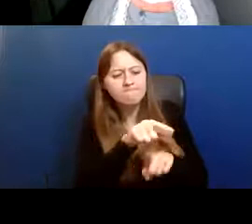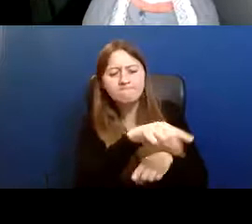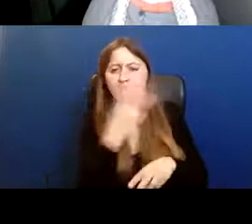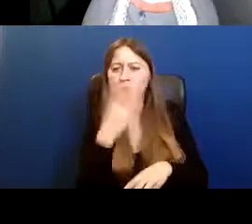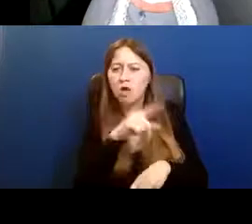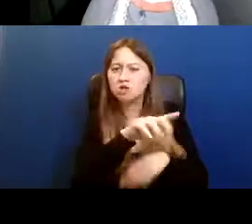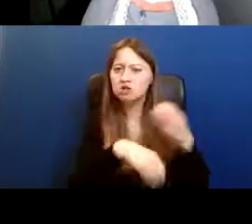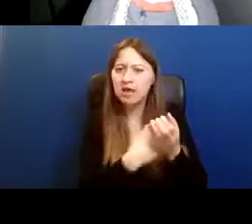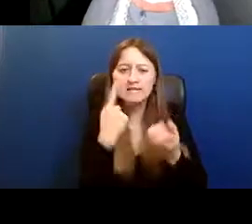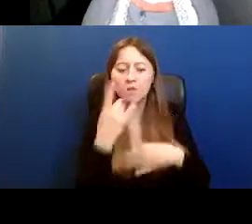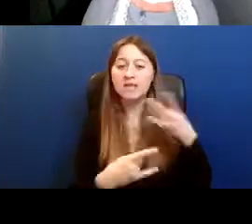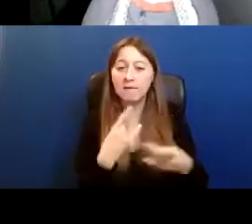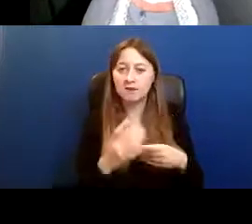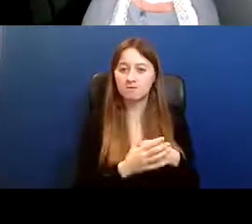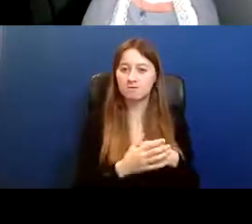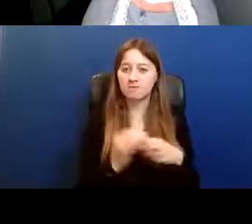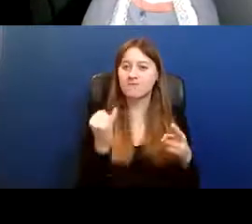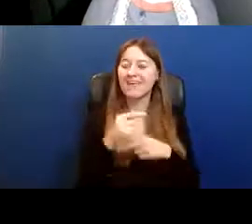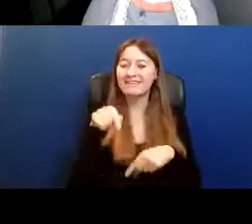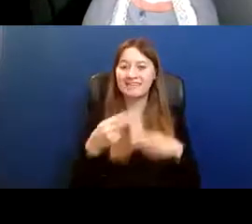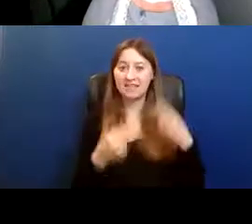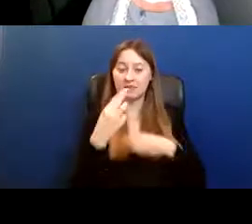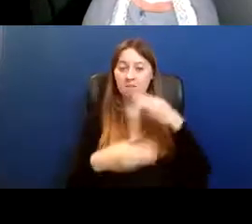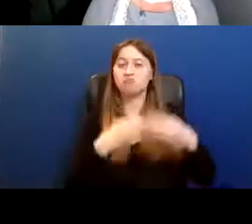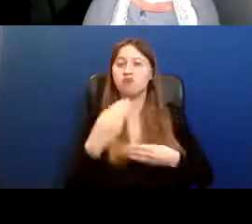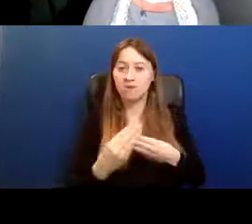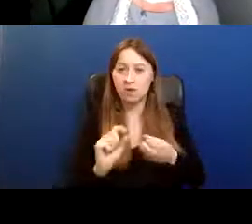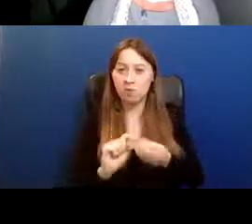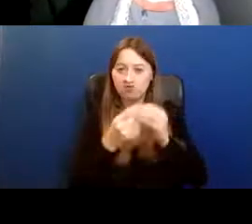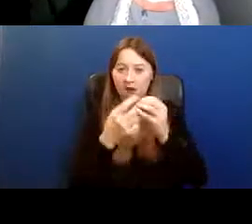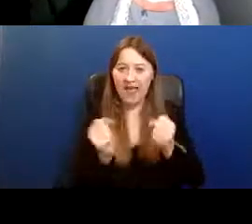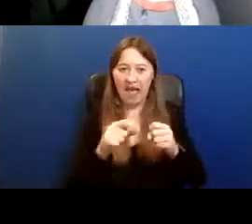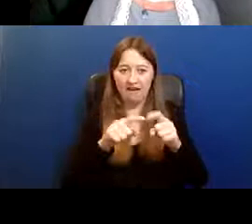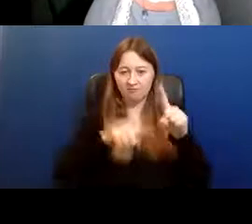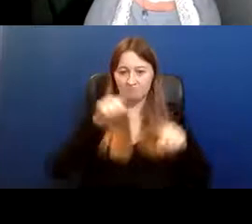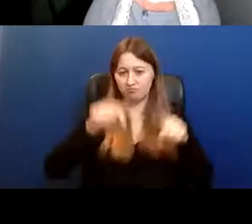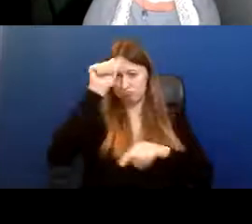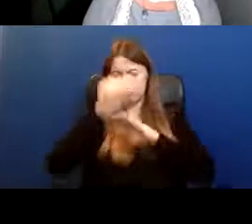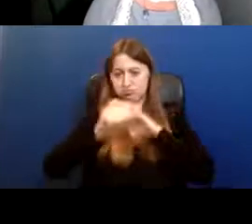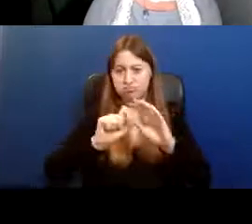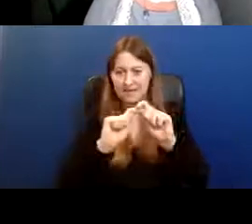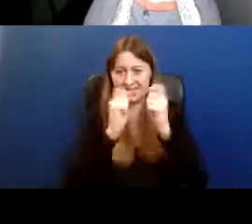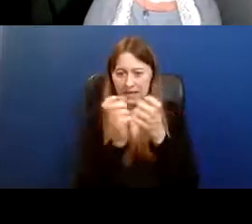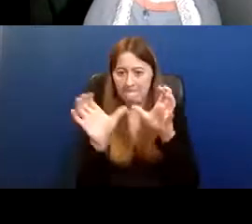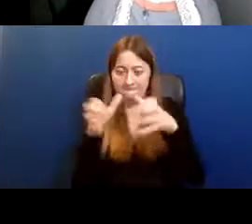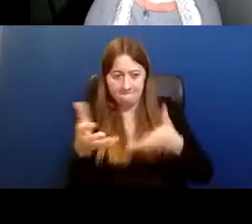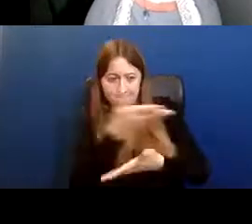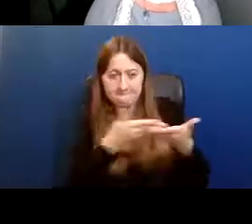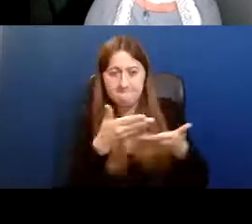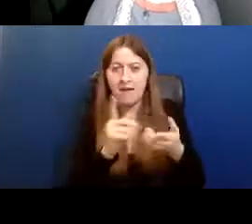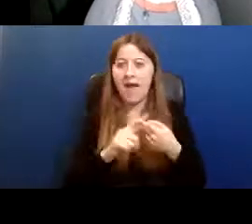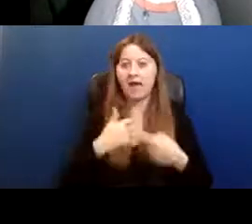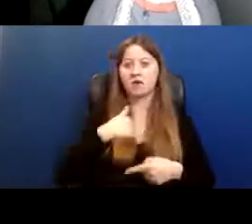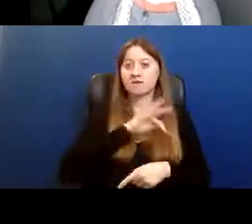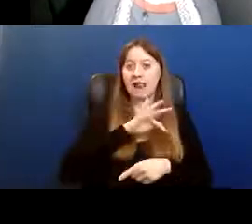deaf and hearing staff involved in the assessment process, and we try and work with local teams to make recommendations